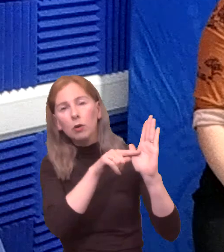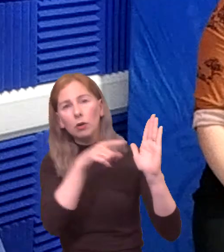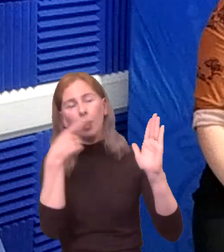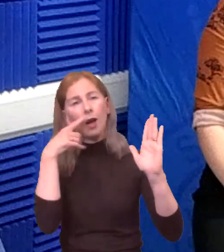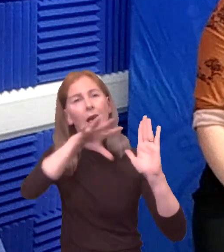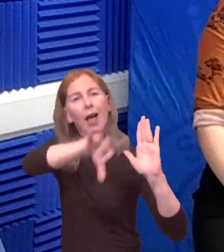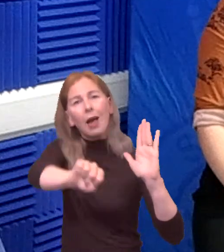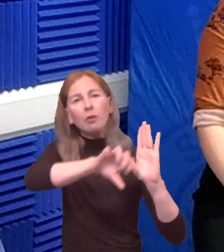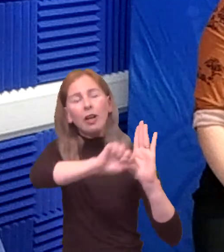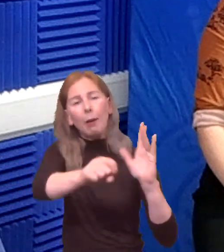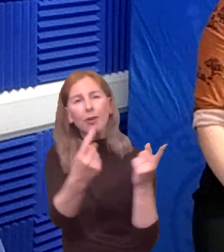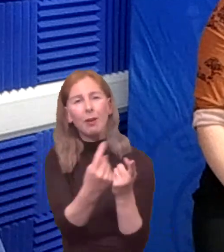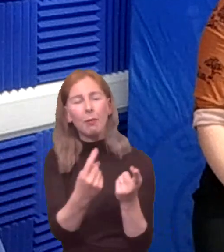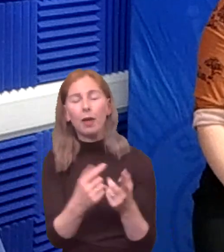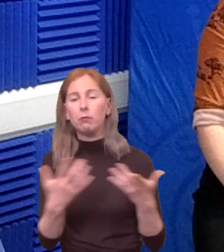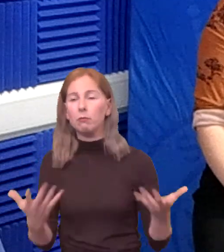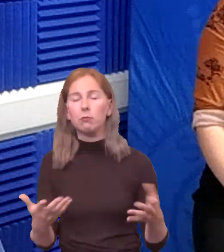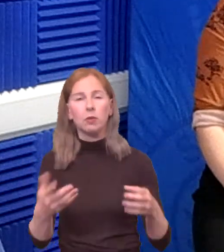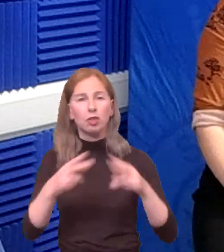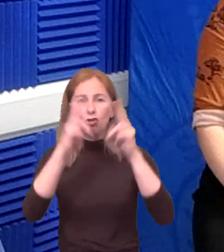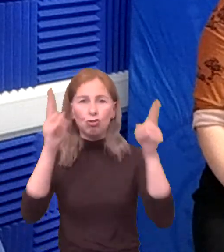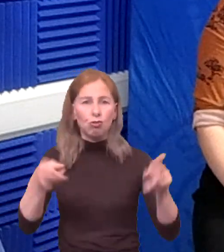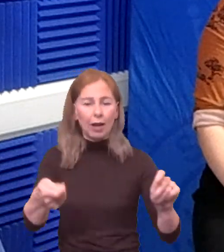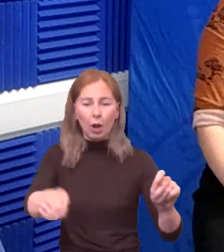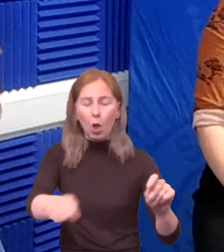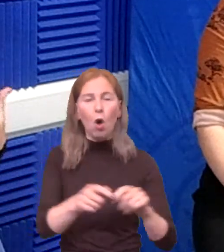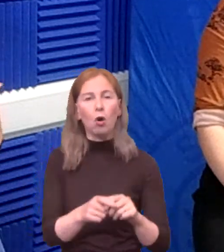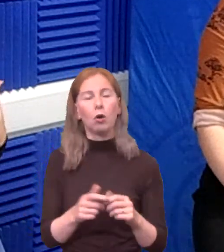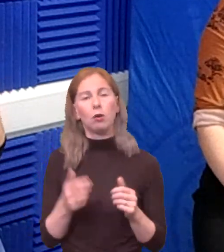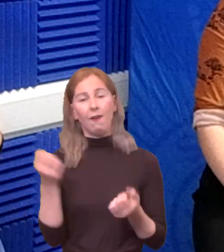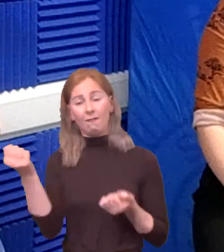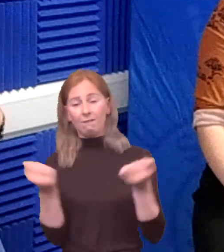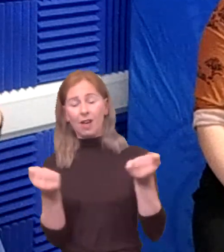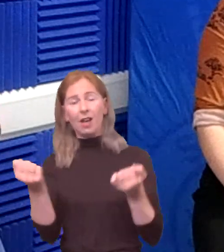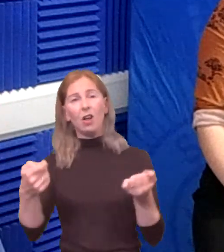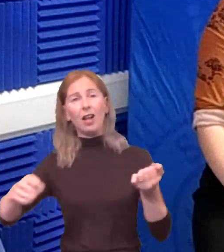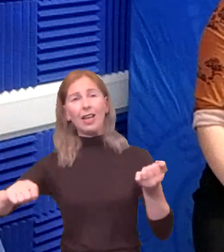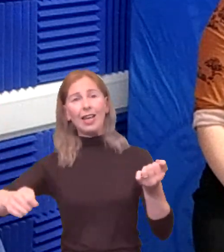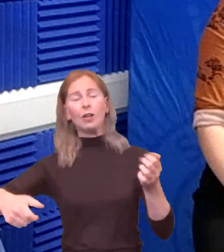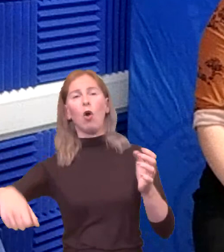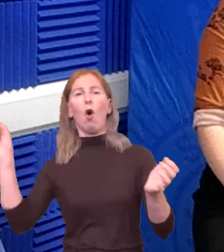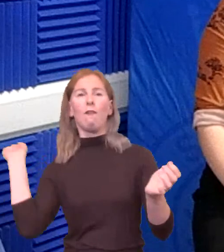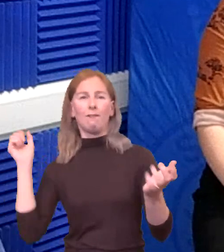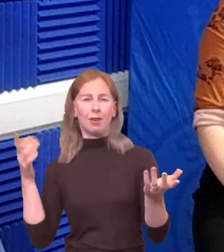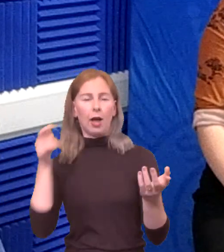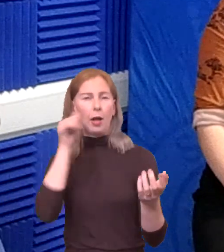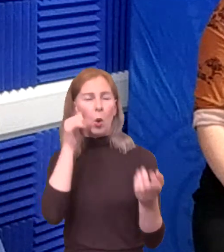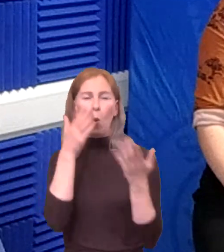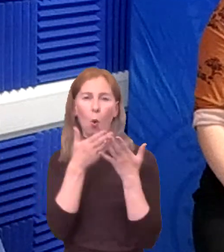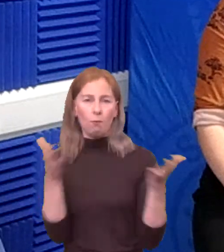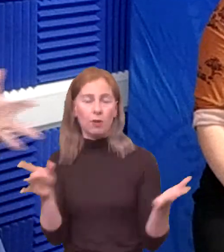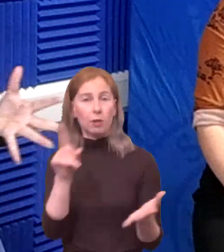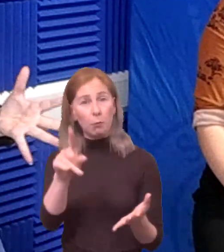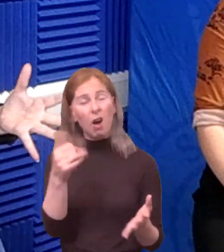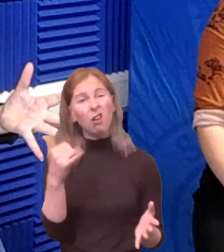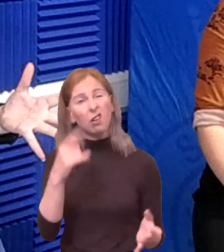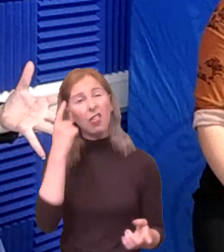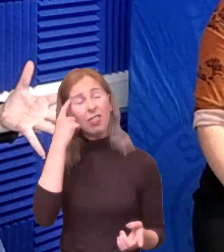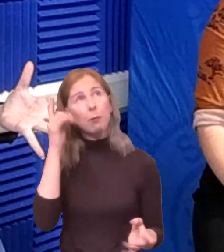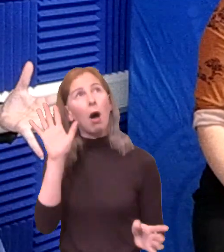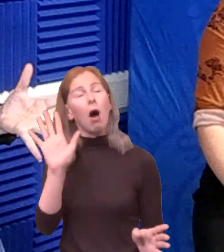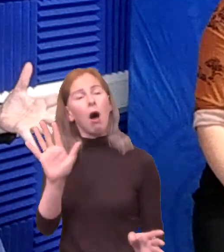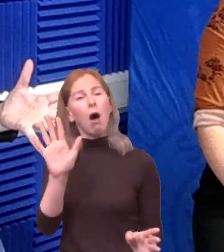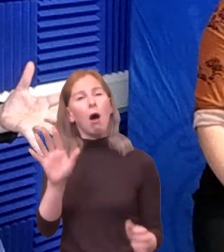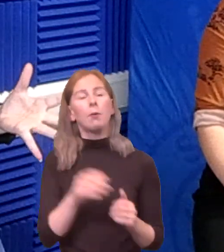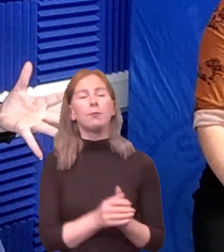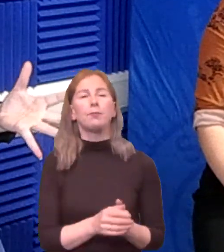your sheds, taking your keys out your vehicles, all those things that seem so obvious in hindsight. If you walk around your farm with a sort